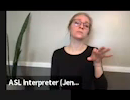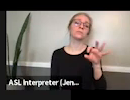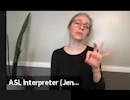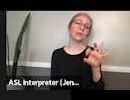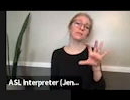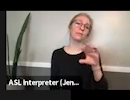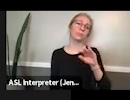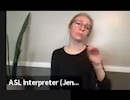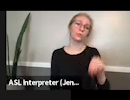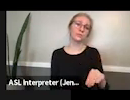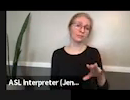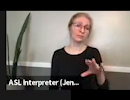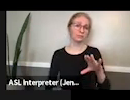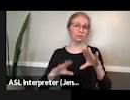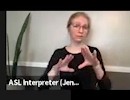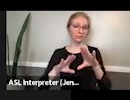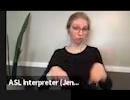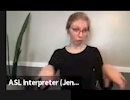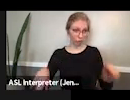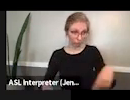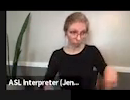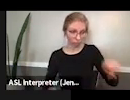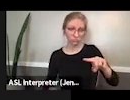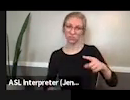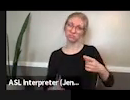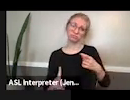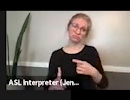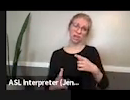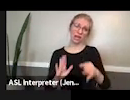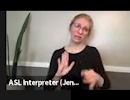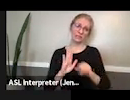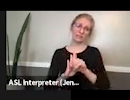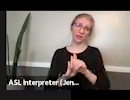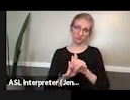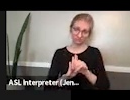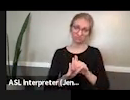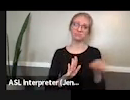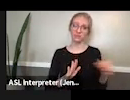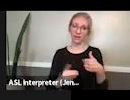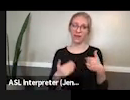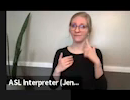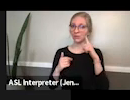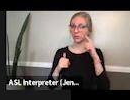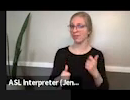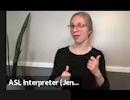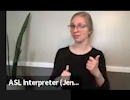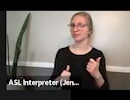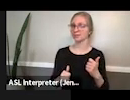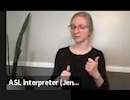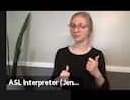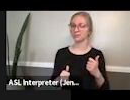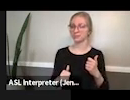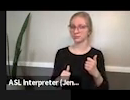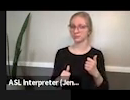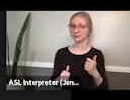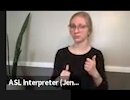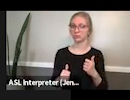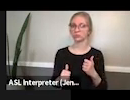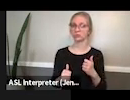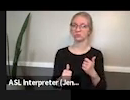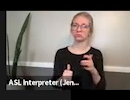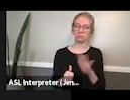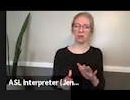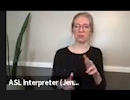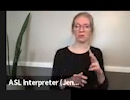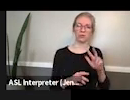of children ultimately identified as having hearing loss as they get into the 3 to 5 preschool age